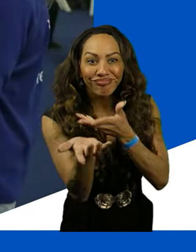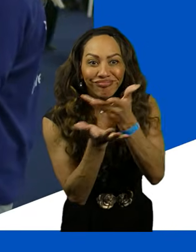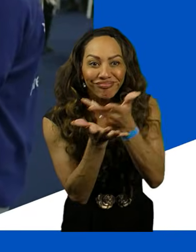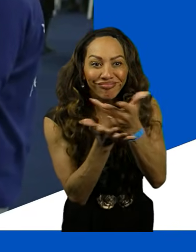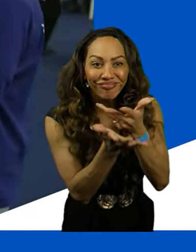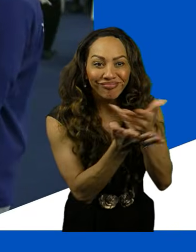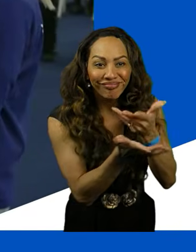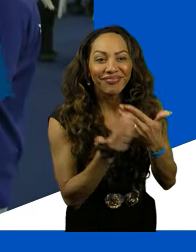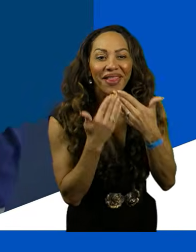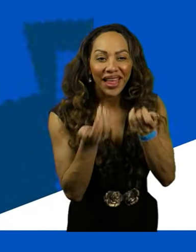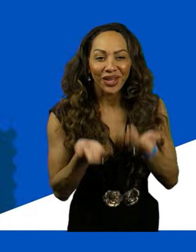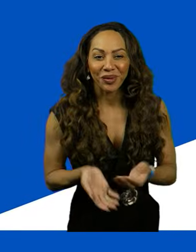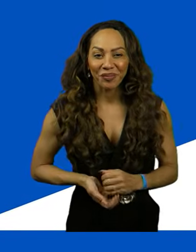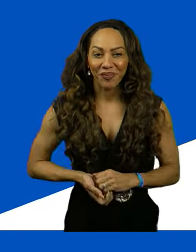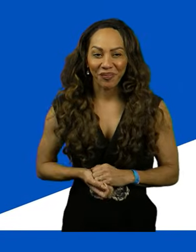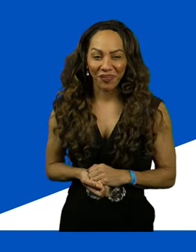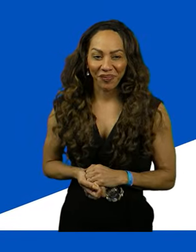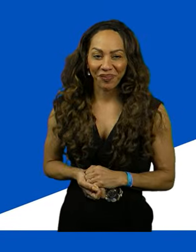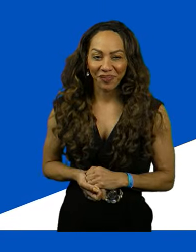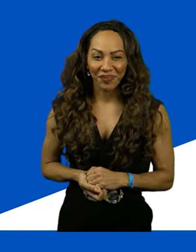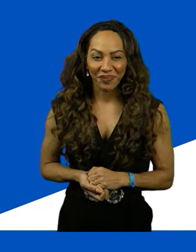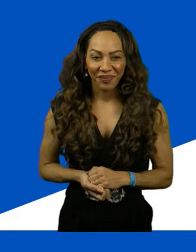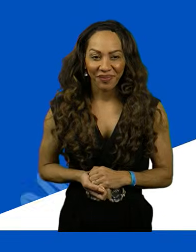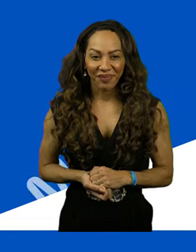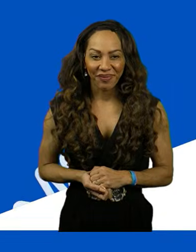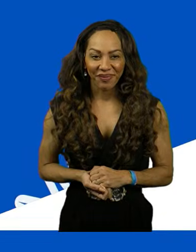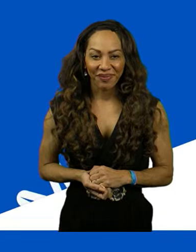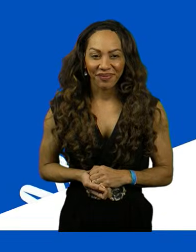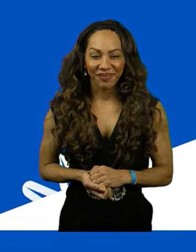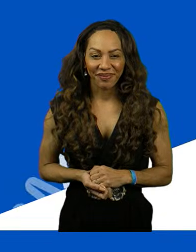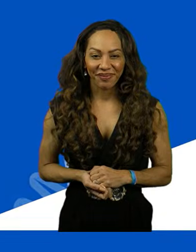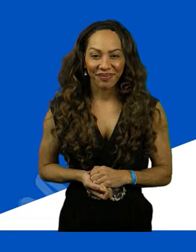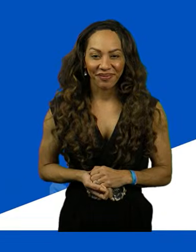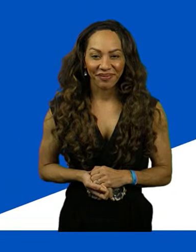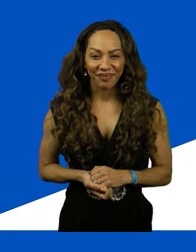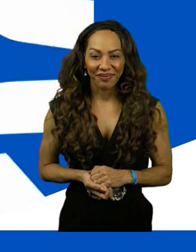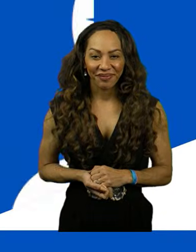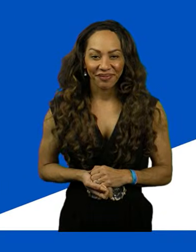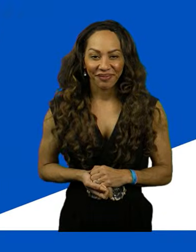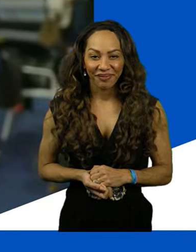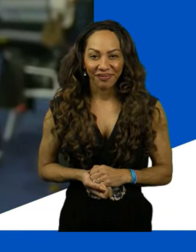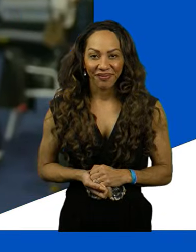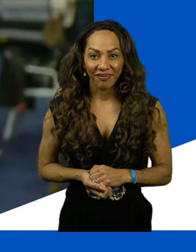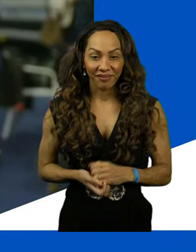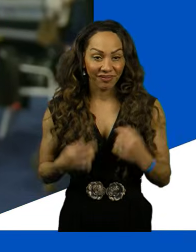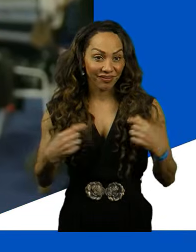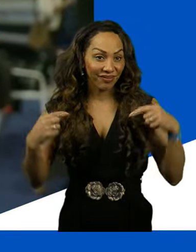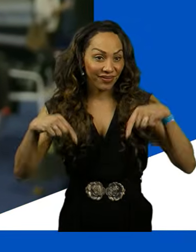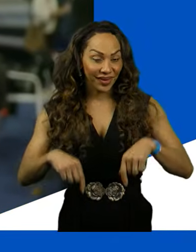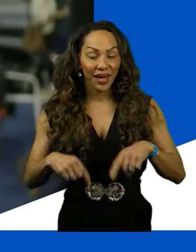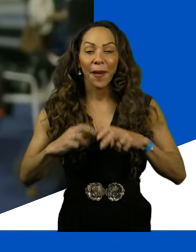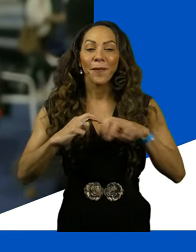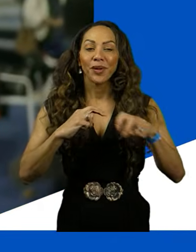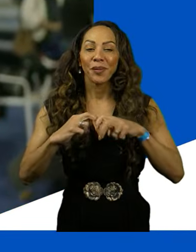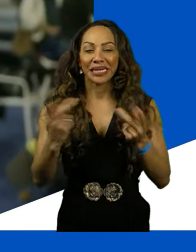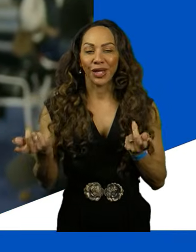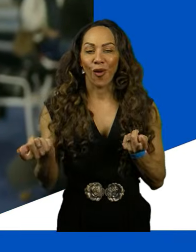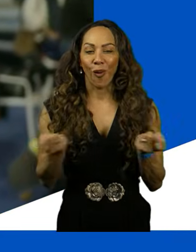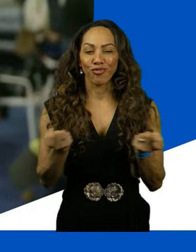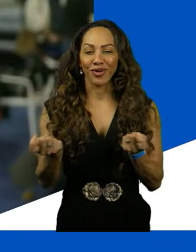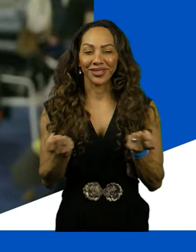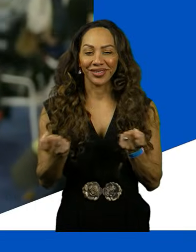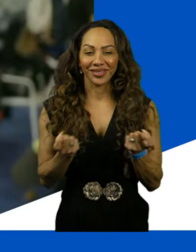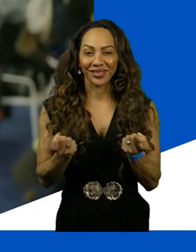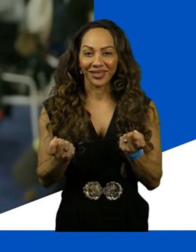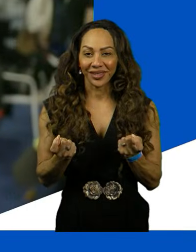thank you. We here at Motability Operations, without our scheme